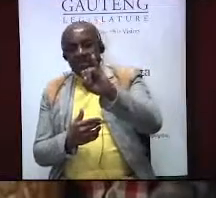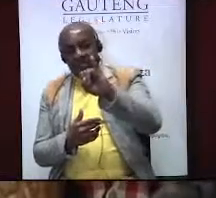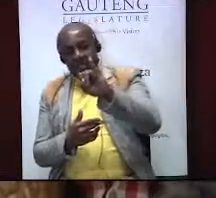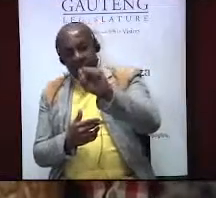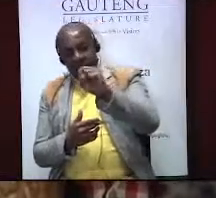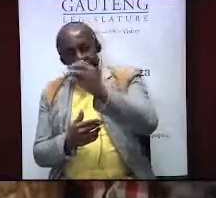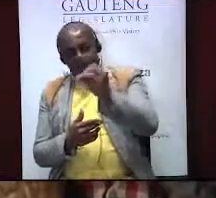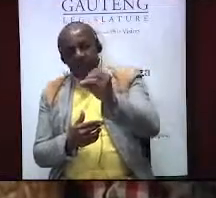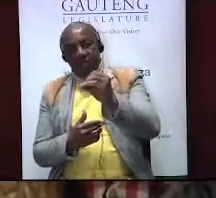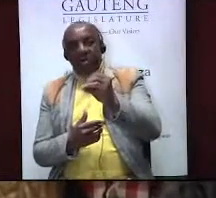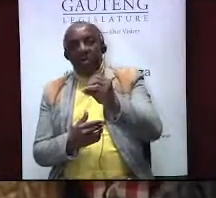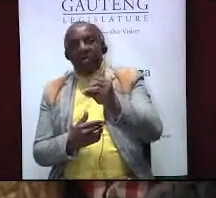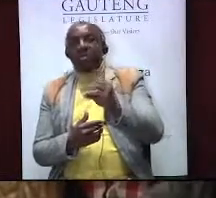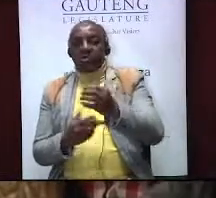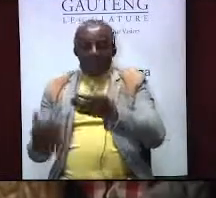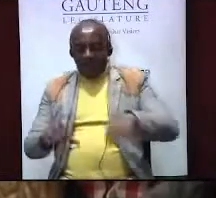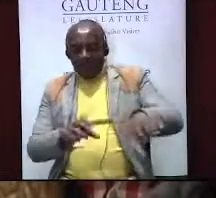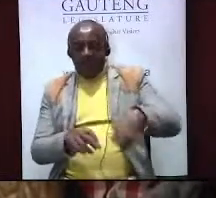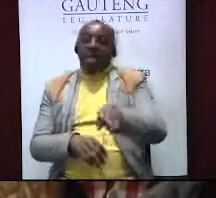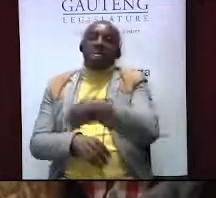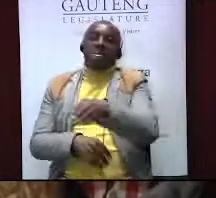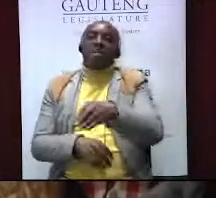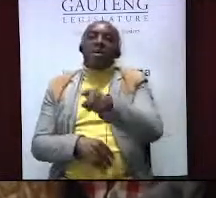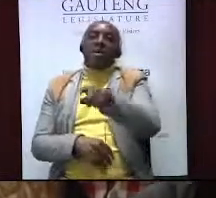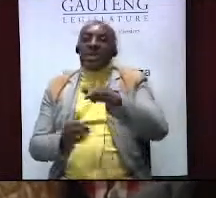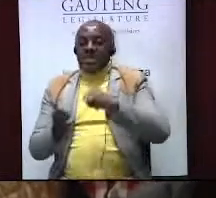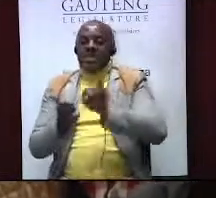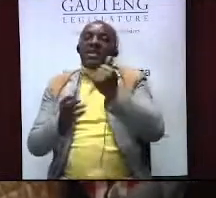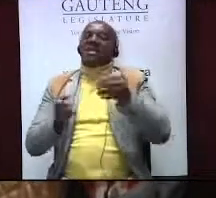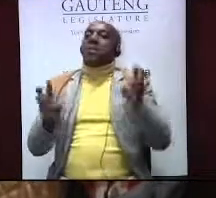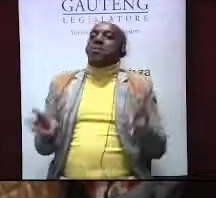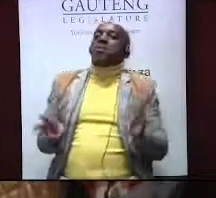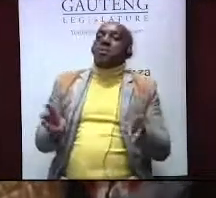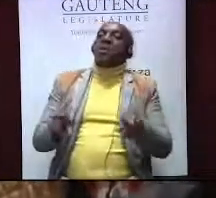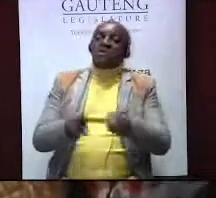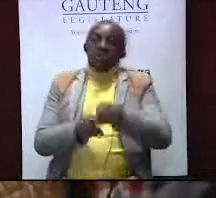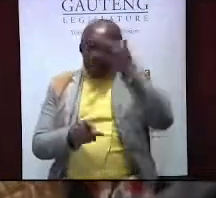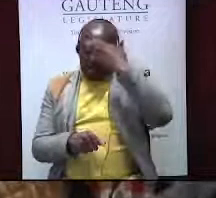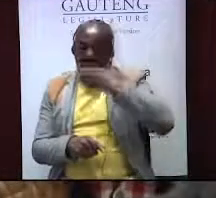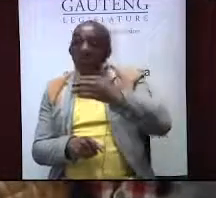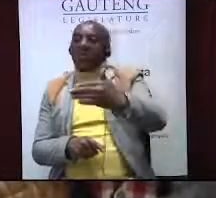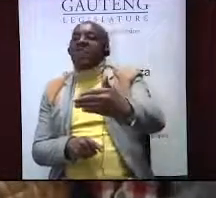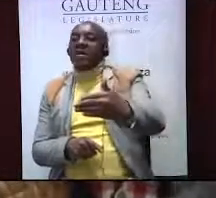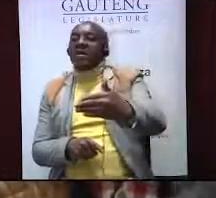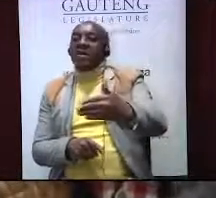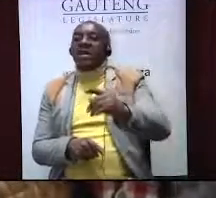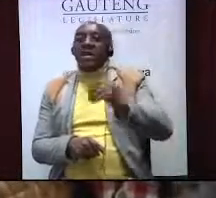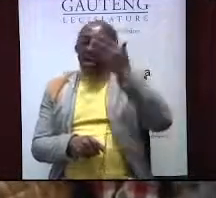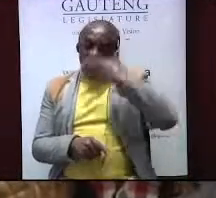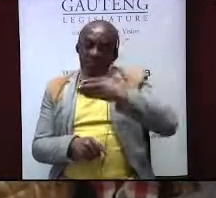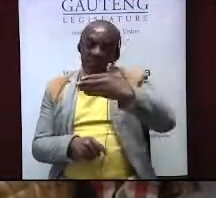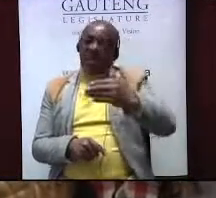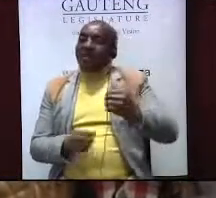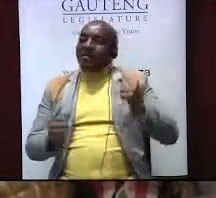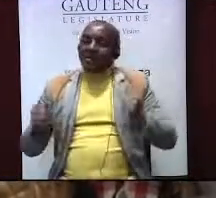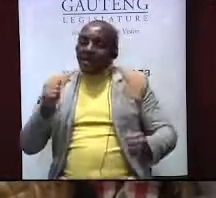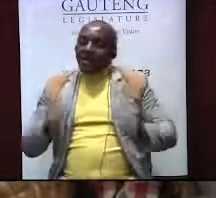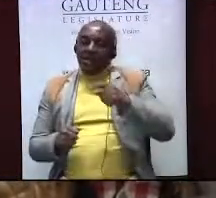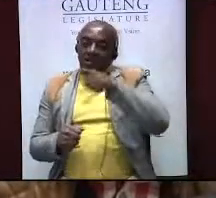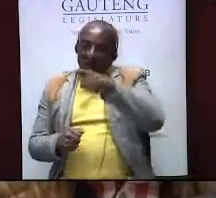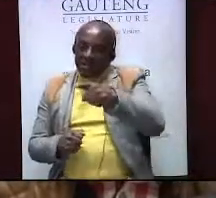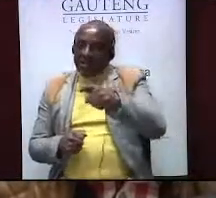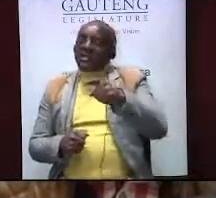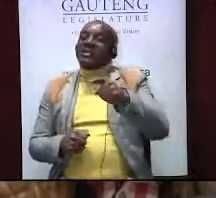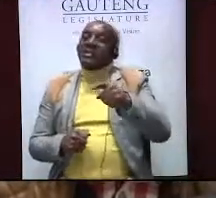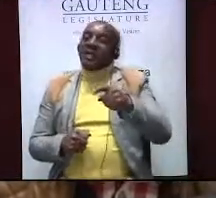e le watchman e ntse e le a forefront or a front runner. Now gore dilo tseo di be di le mo karolong a